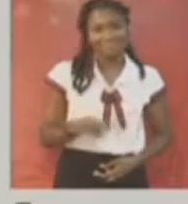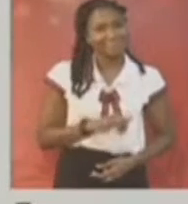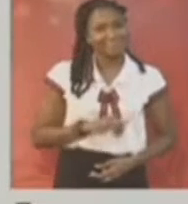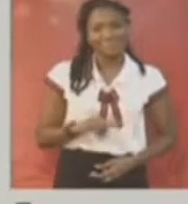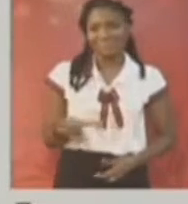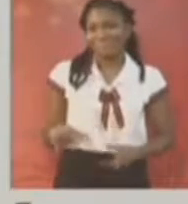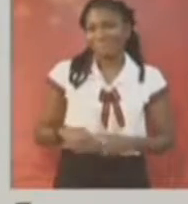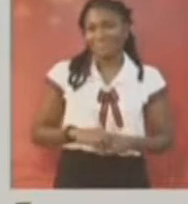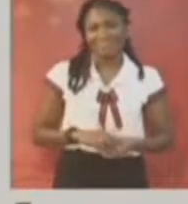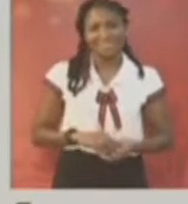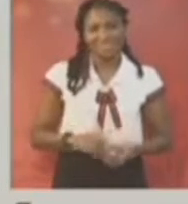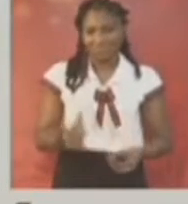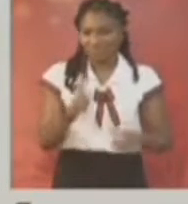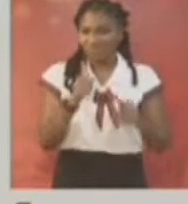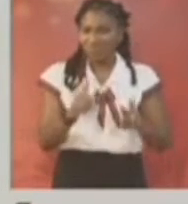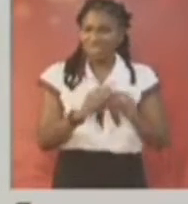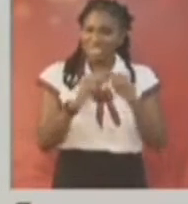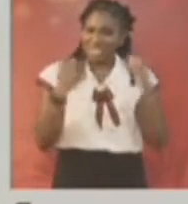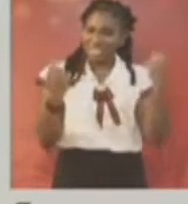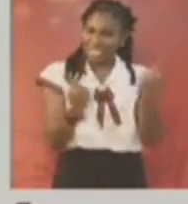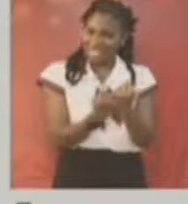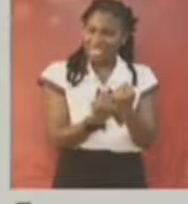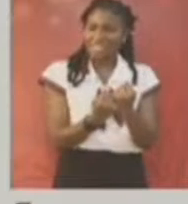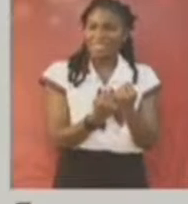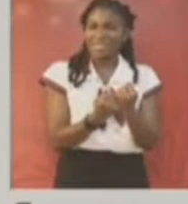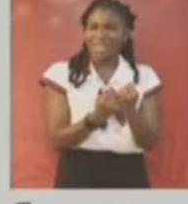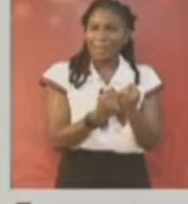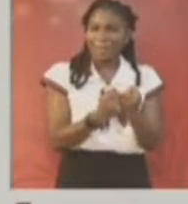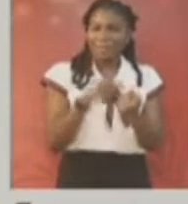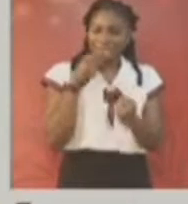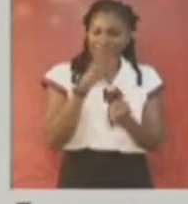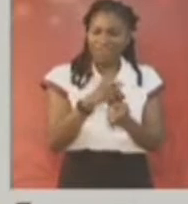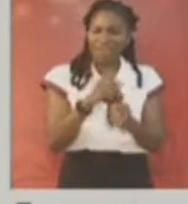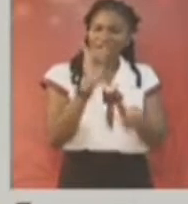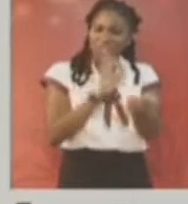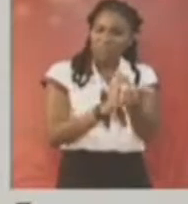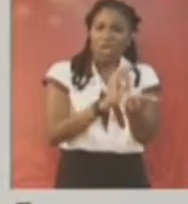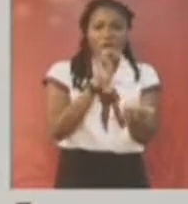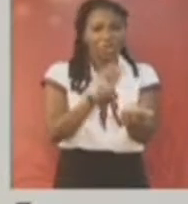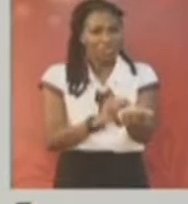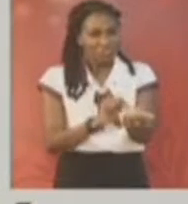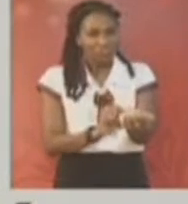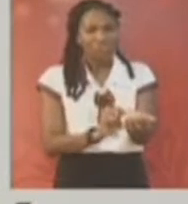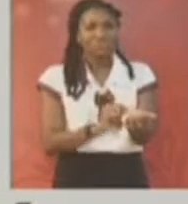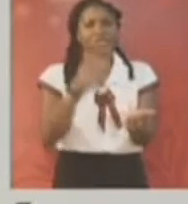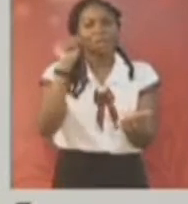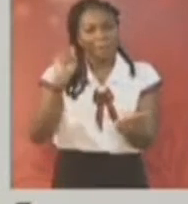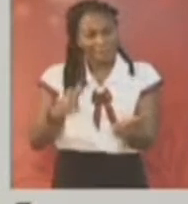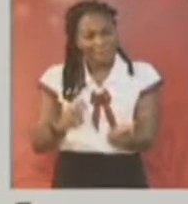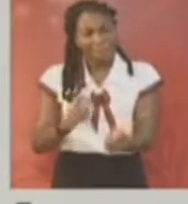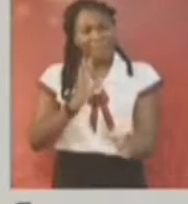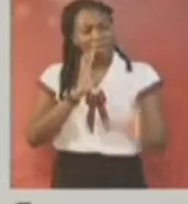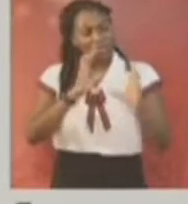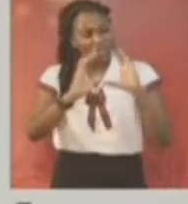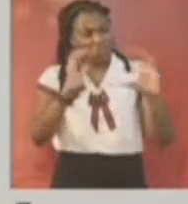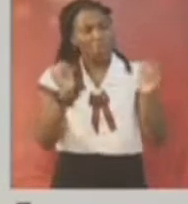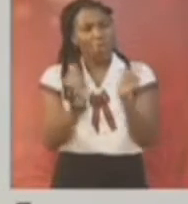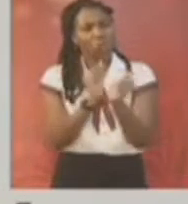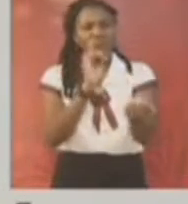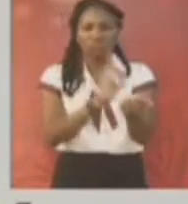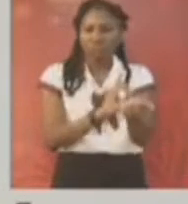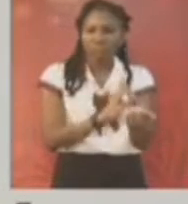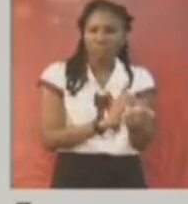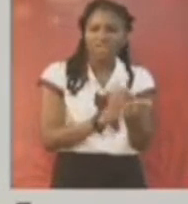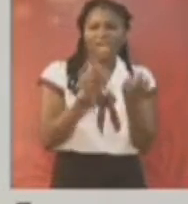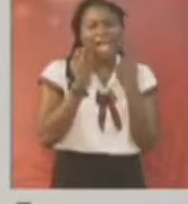team working with the public health system there, and the cooperation with that team in answering the questions